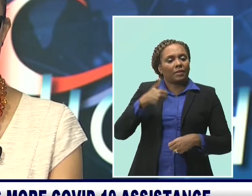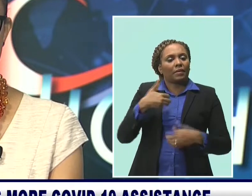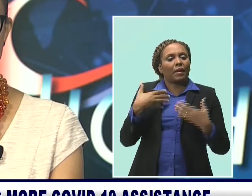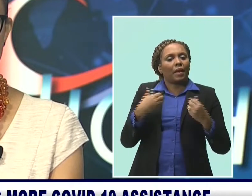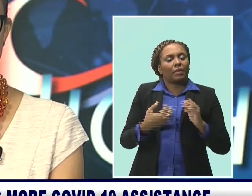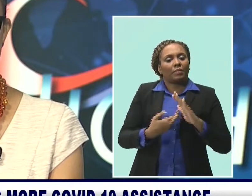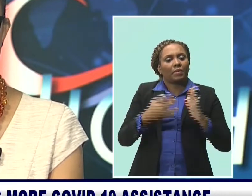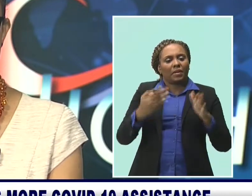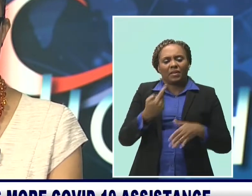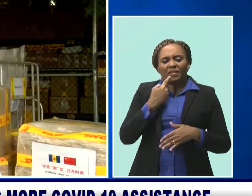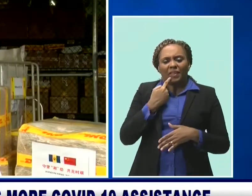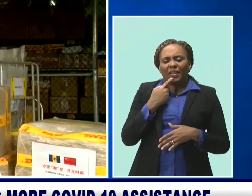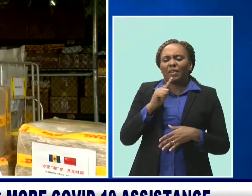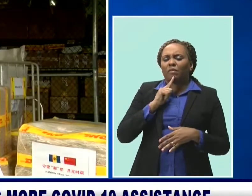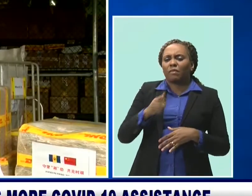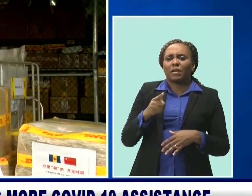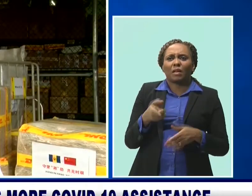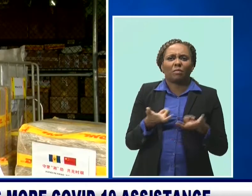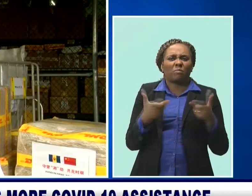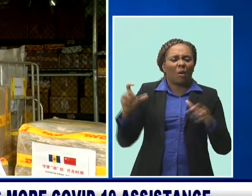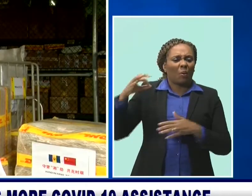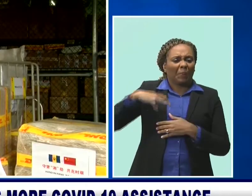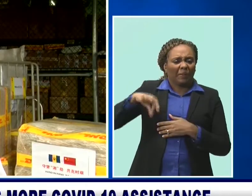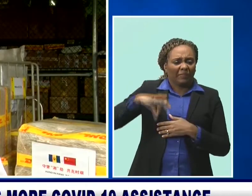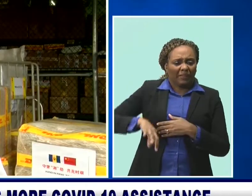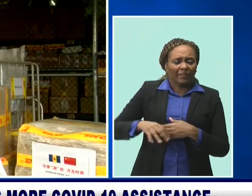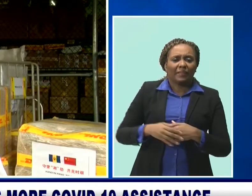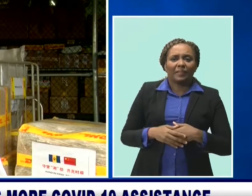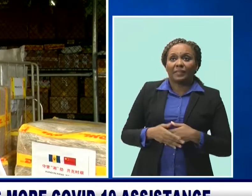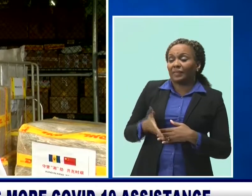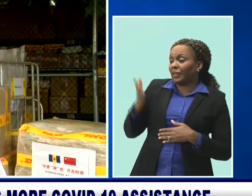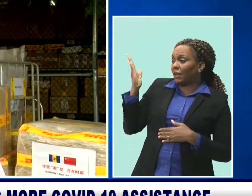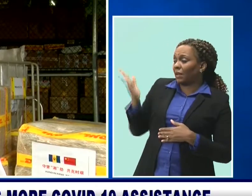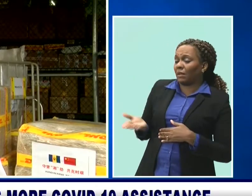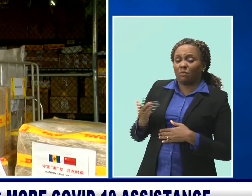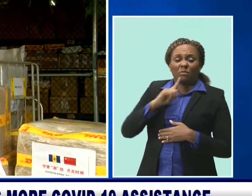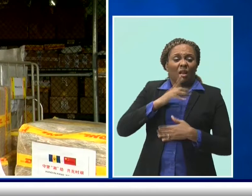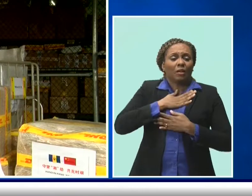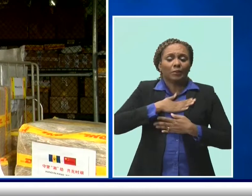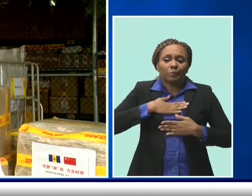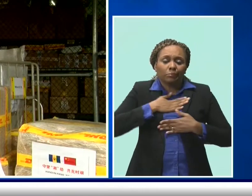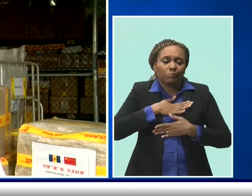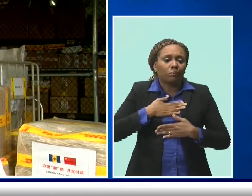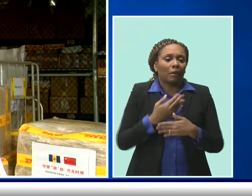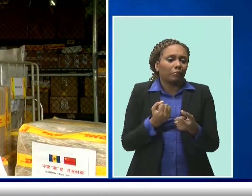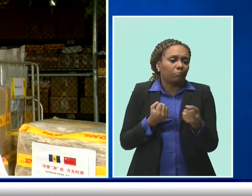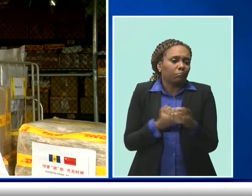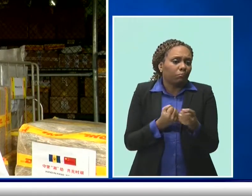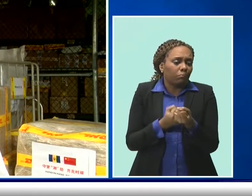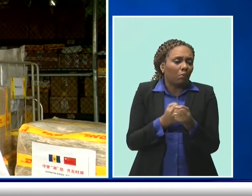benefit. We are appreciative of the continued support,